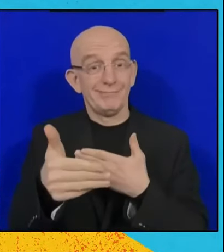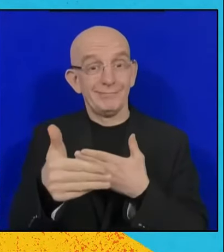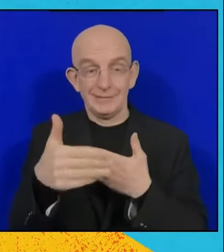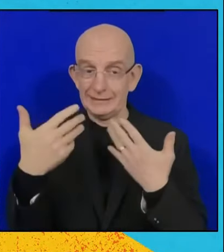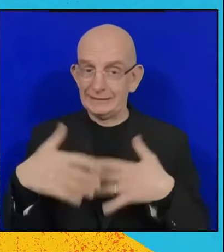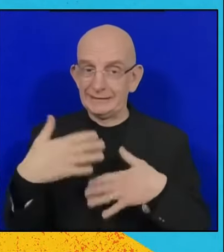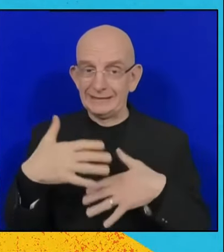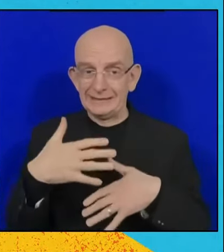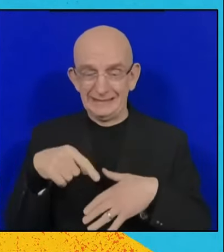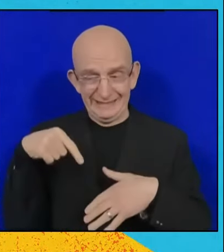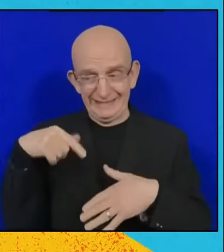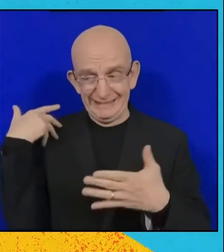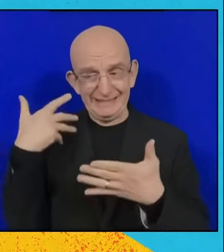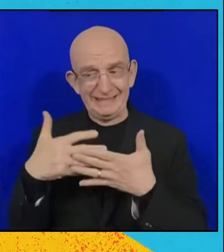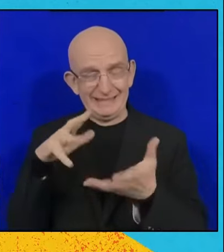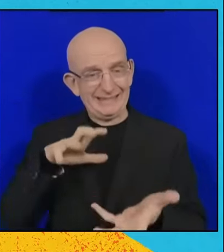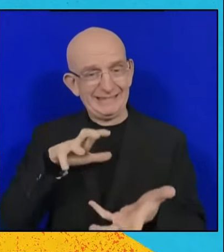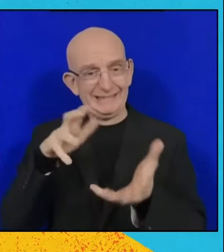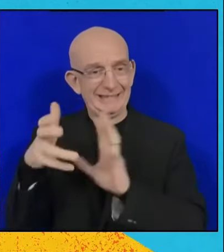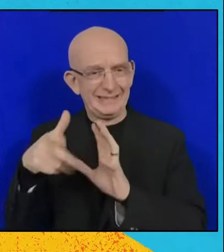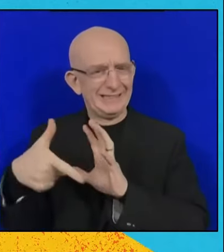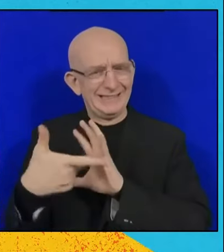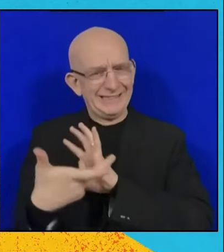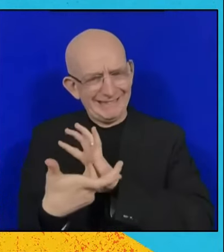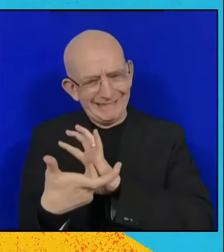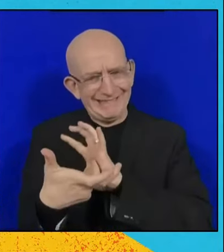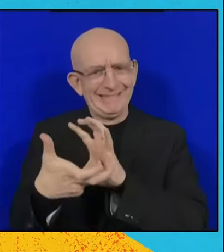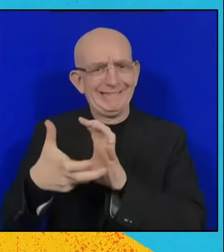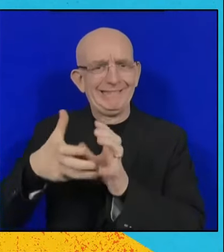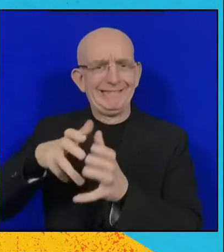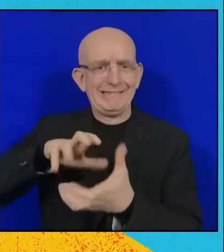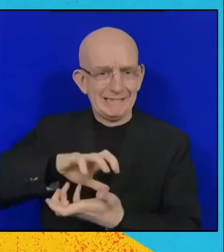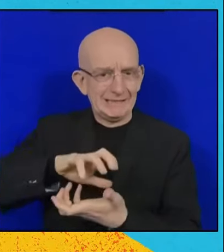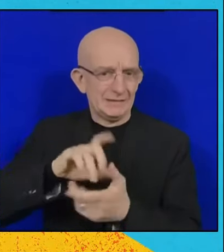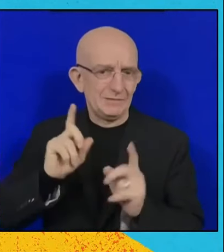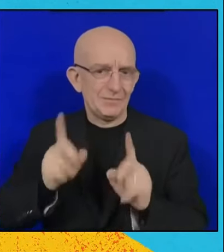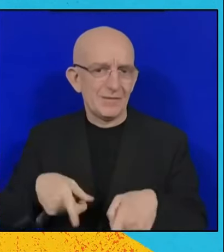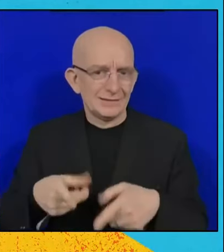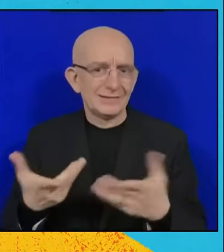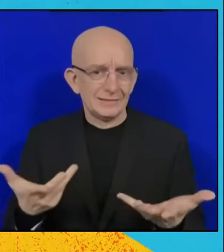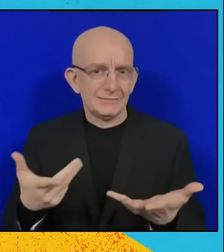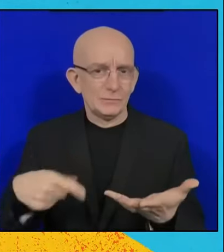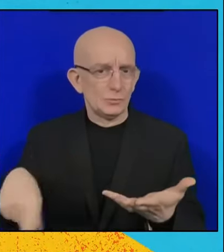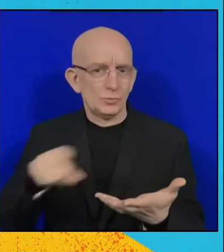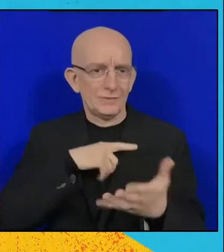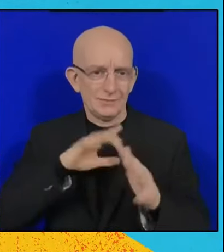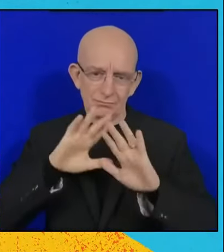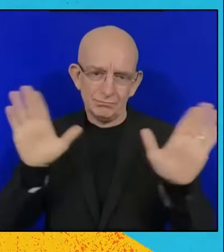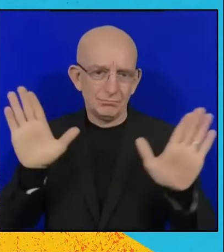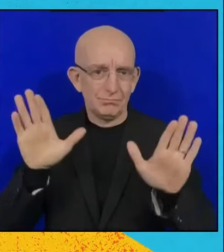biodiversity, and we are the last generation who can still do something about it.